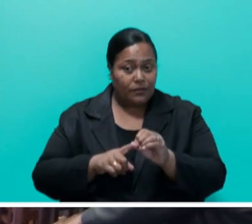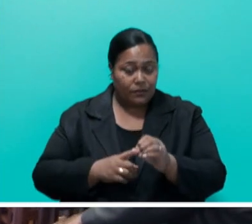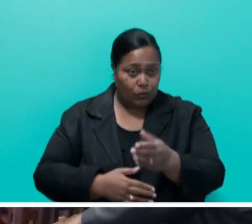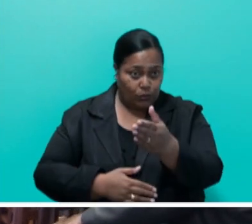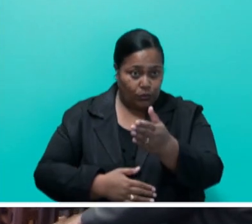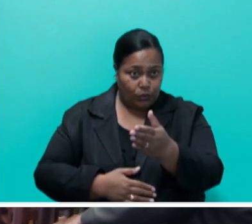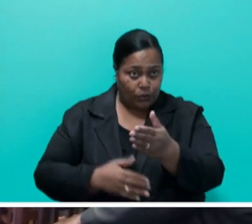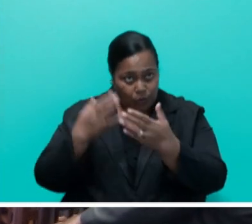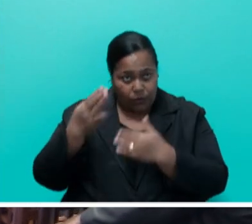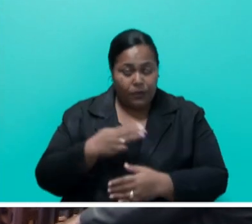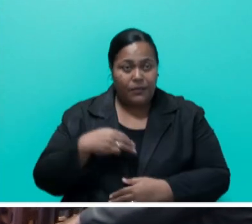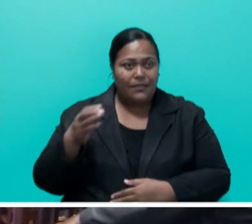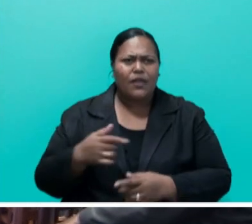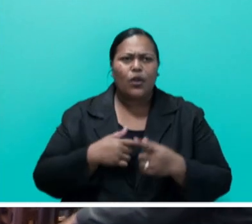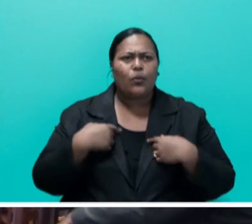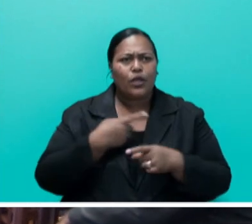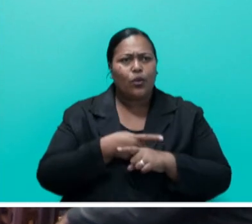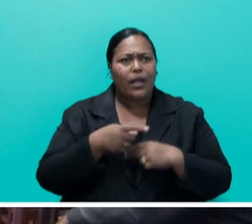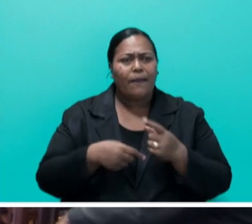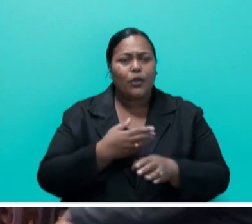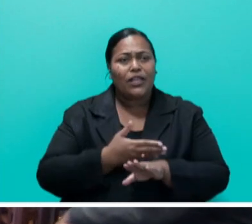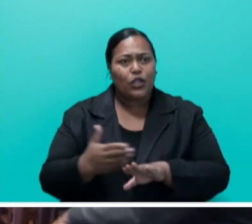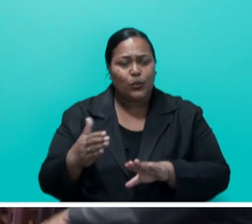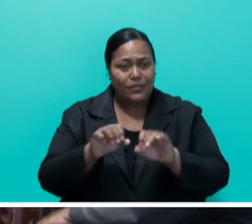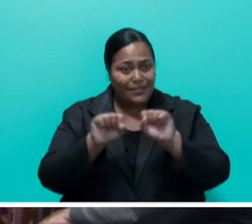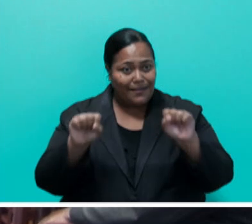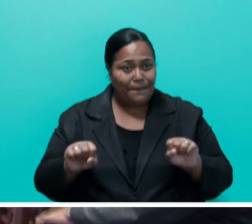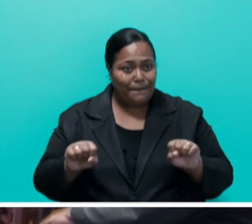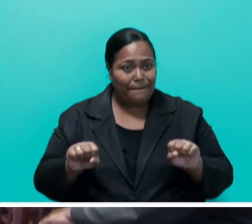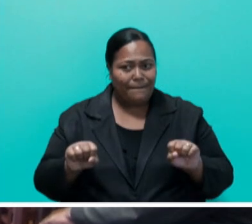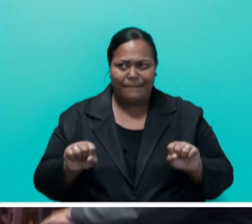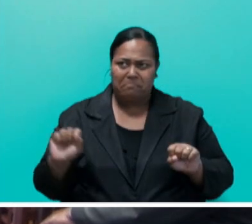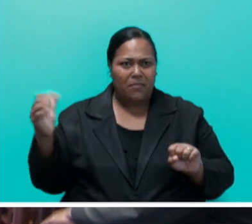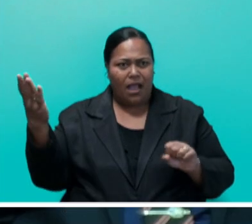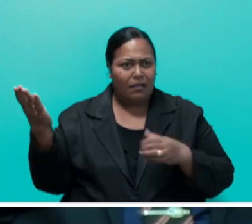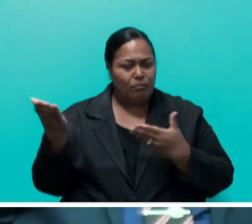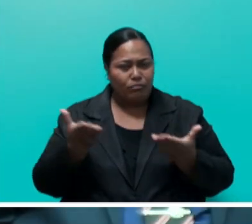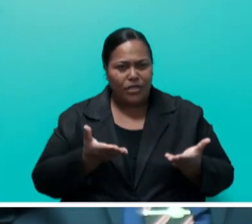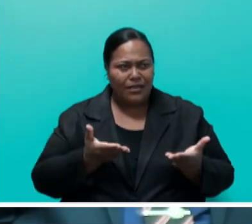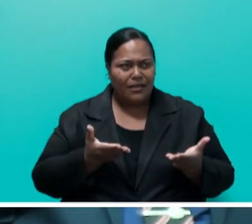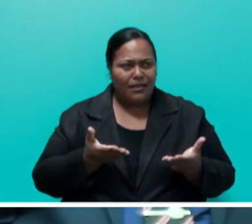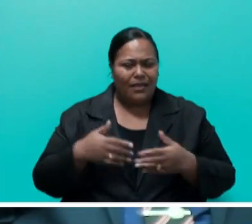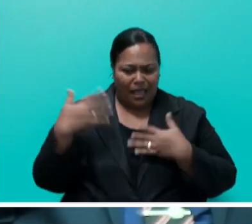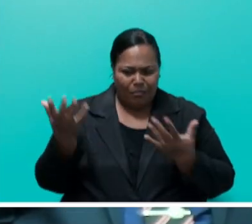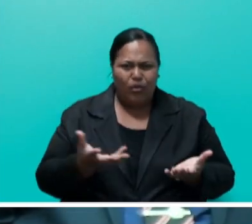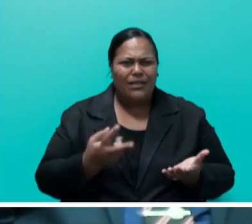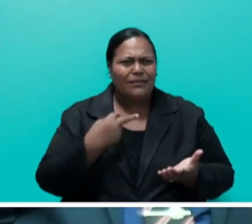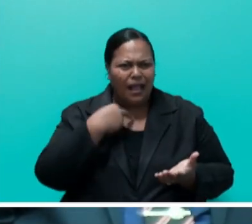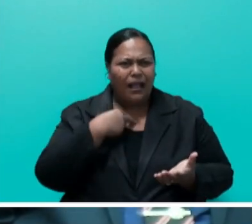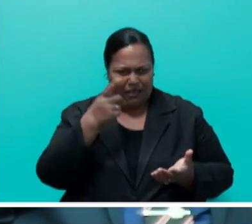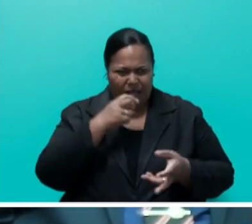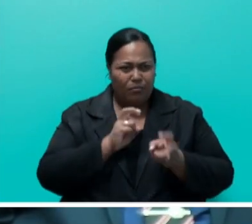talking about all the new systems that are foreign to us, that comes with glitches and other